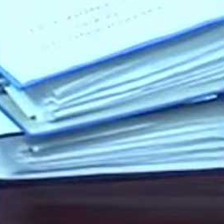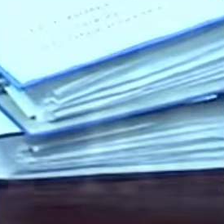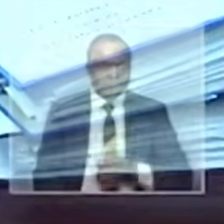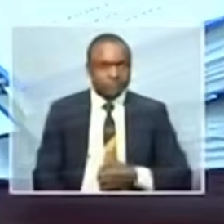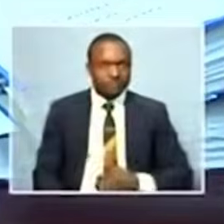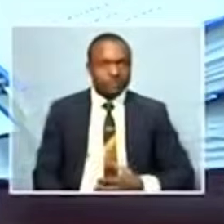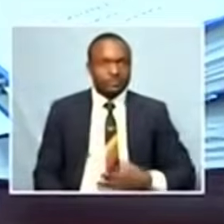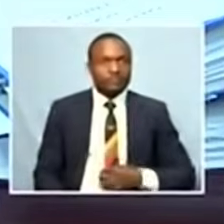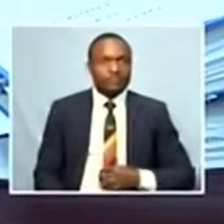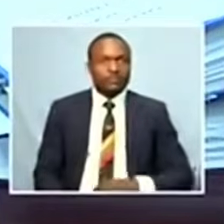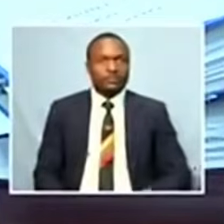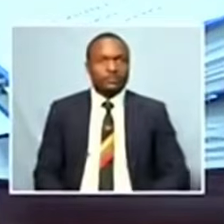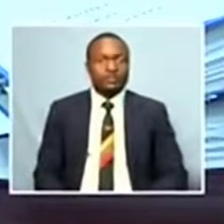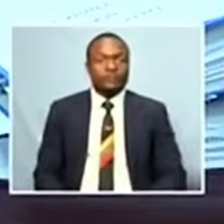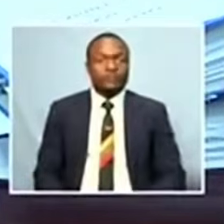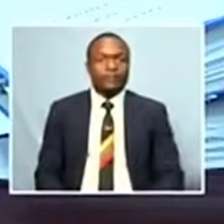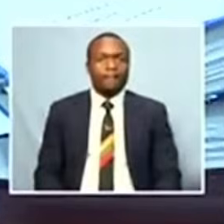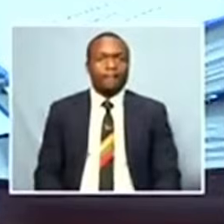So